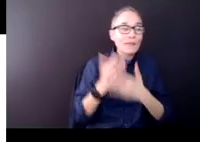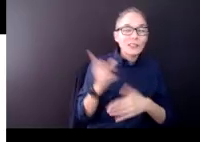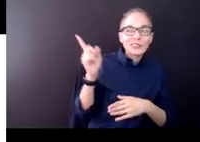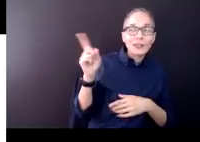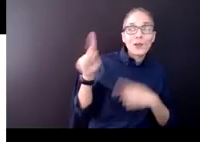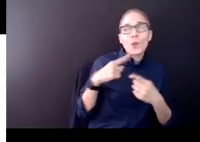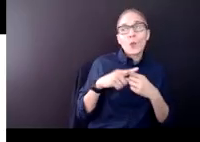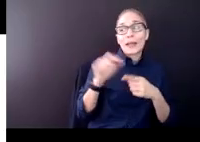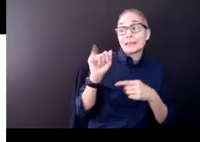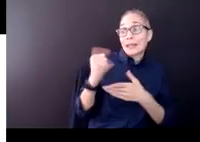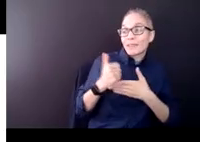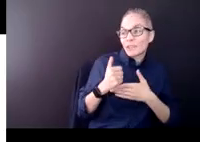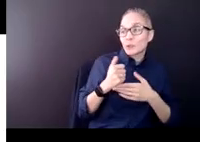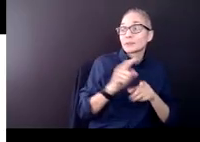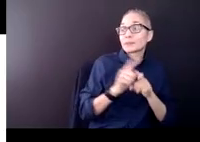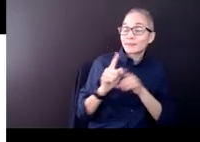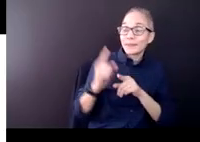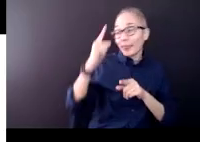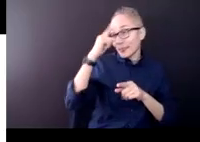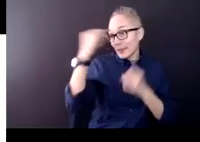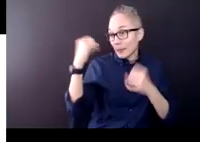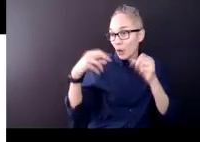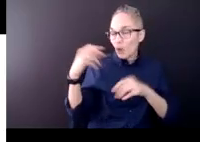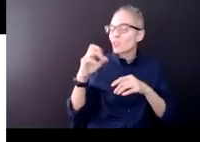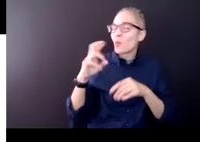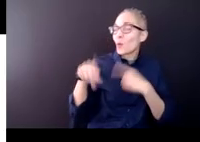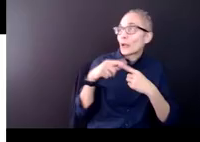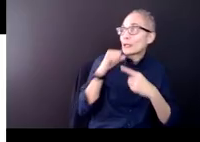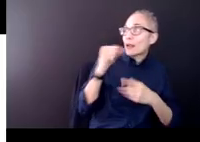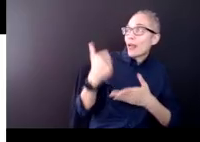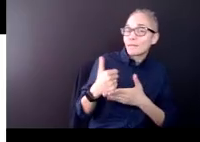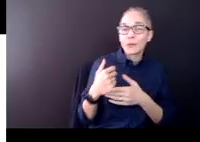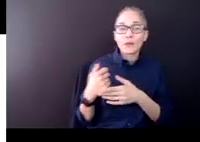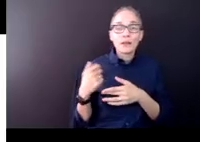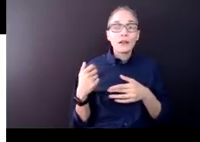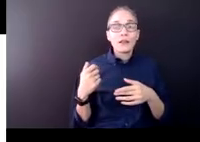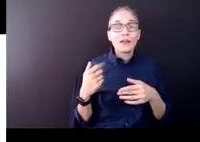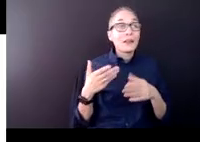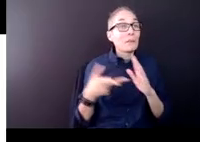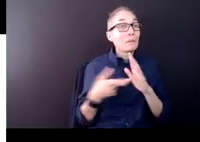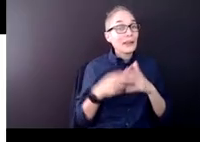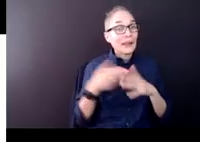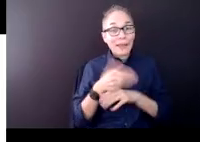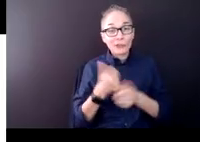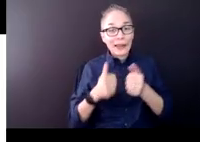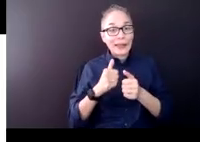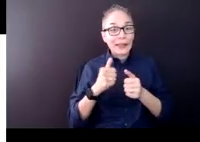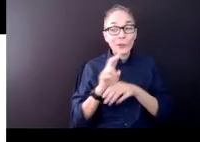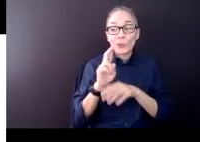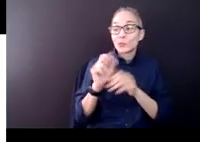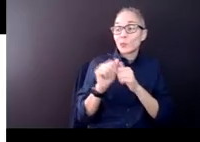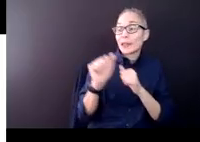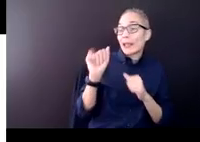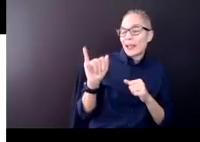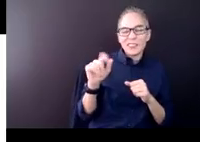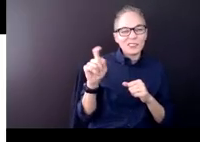When is AI helpful as a thinking partner and when is it not? So after any AI use, students should reflect on their process